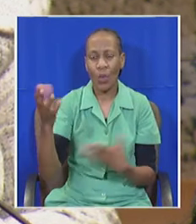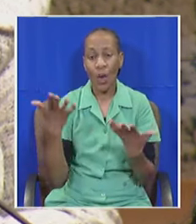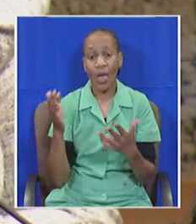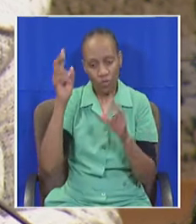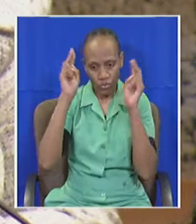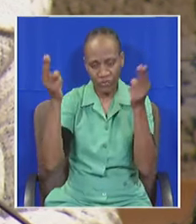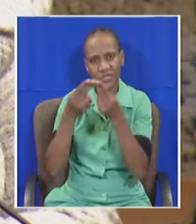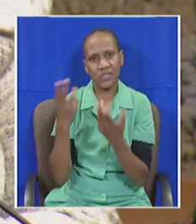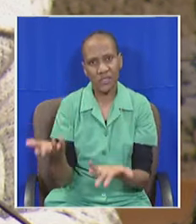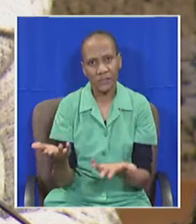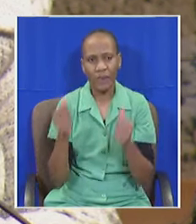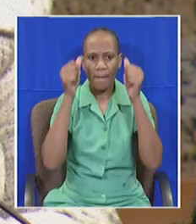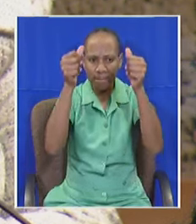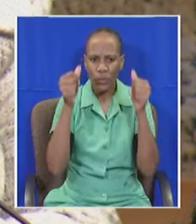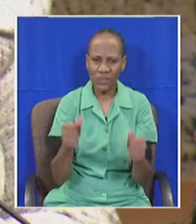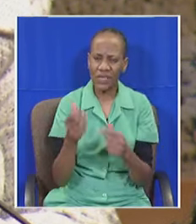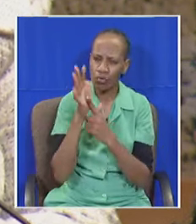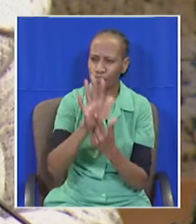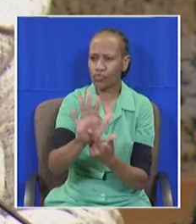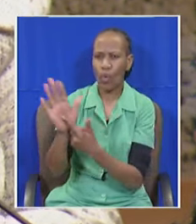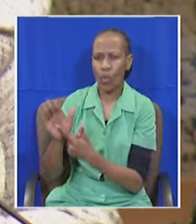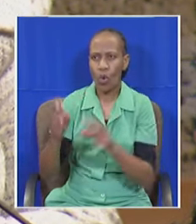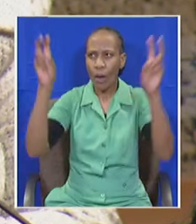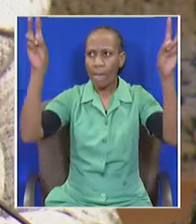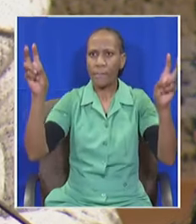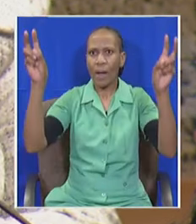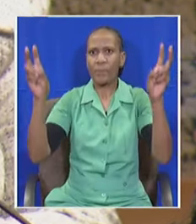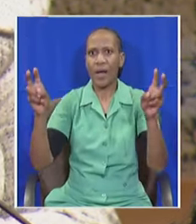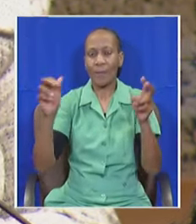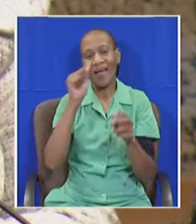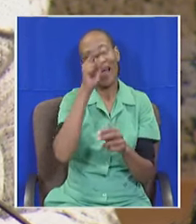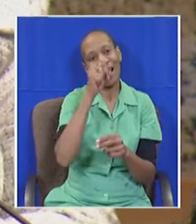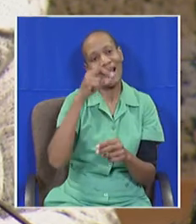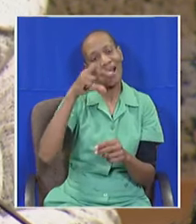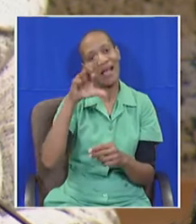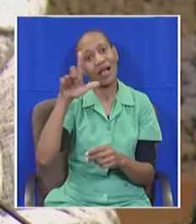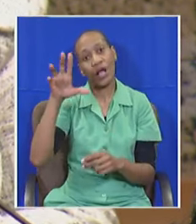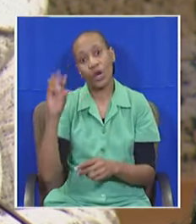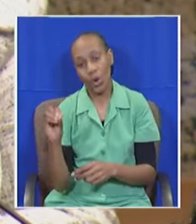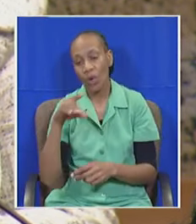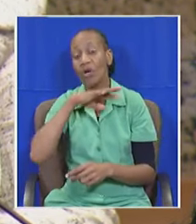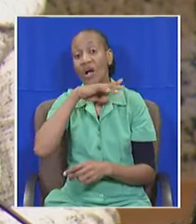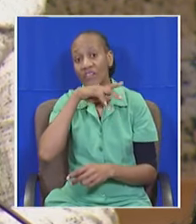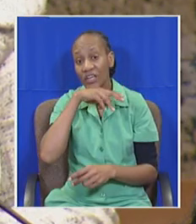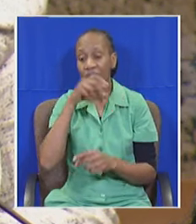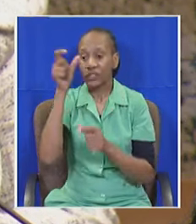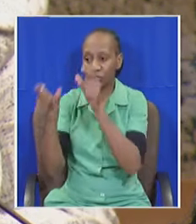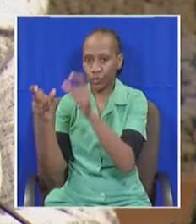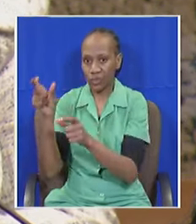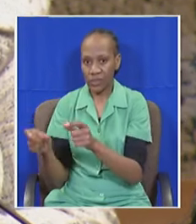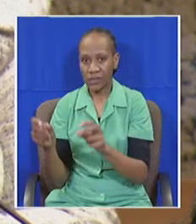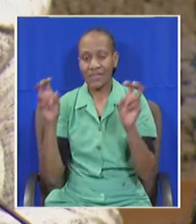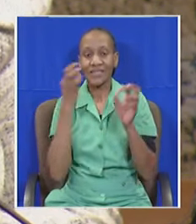campus. The posters with a big heading, the Anglo-Afrikaner student, and the slogan, Fight